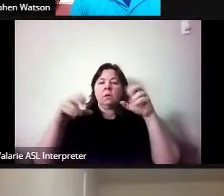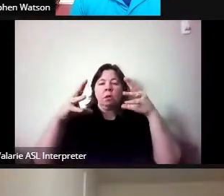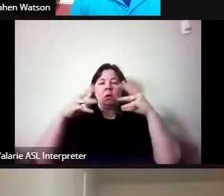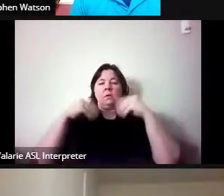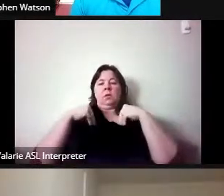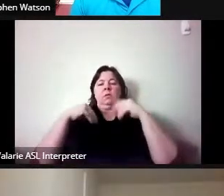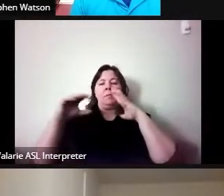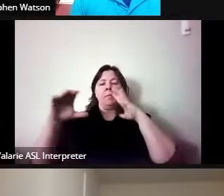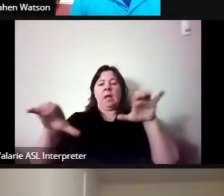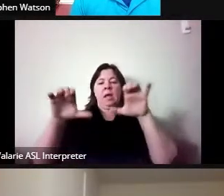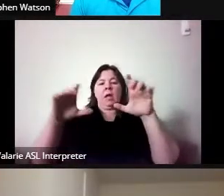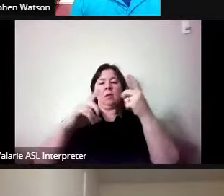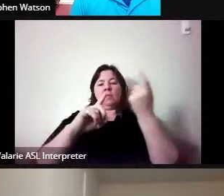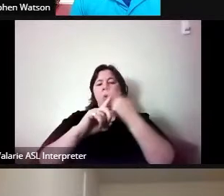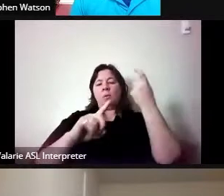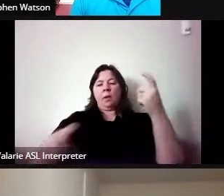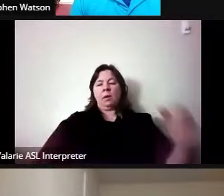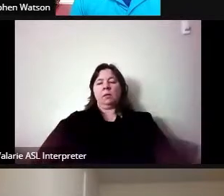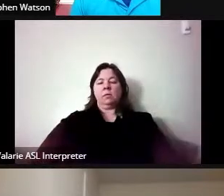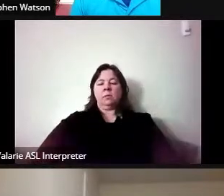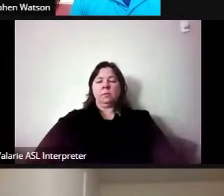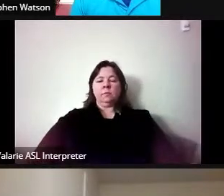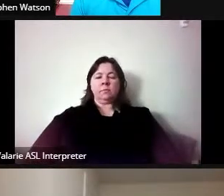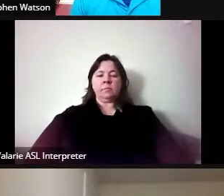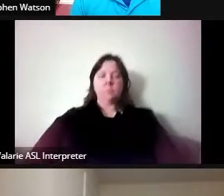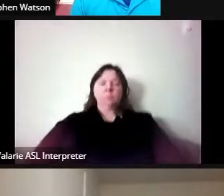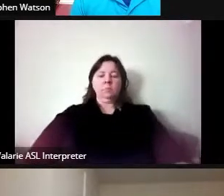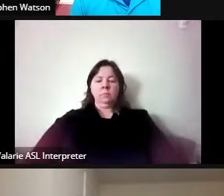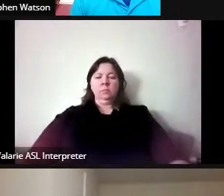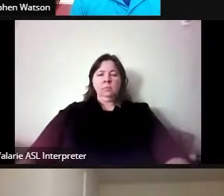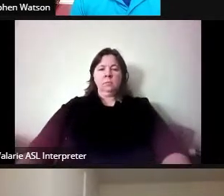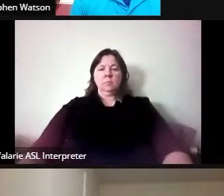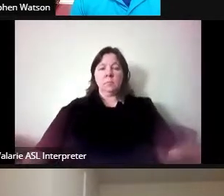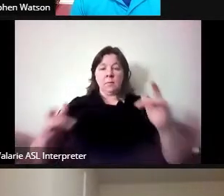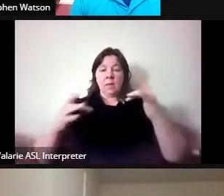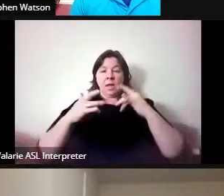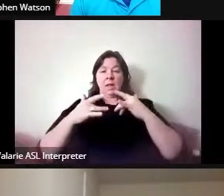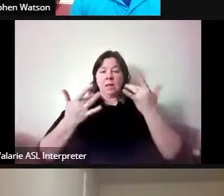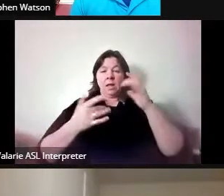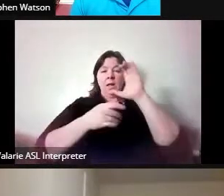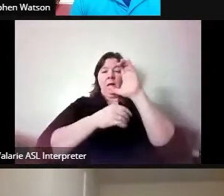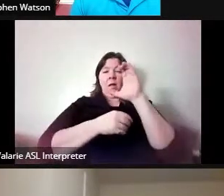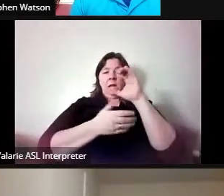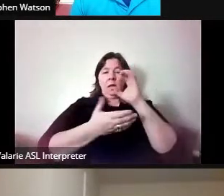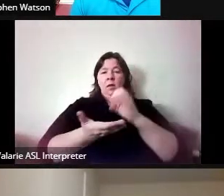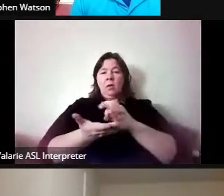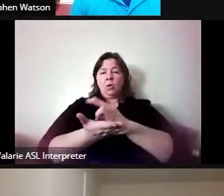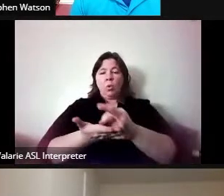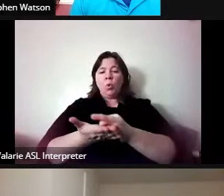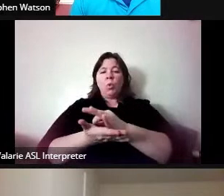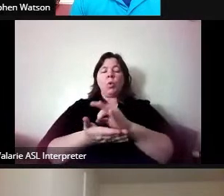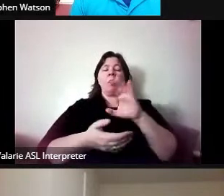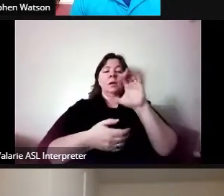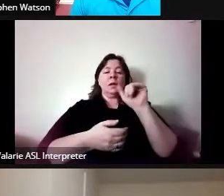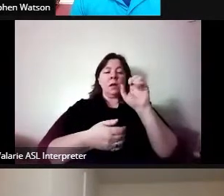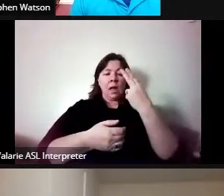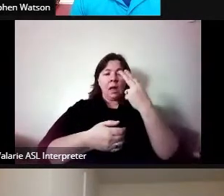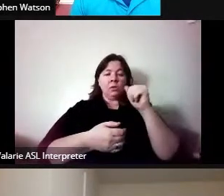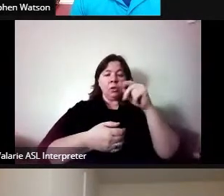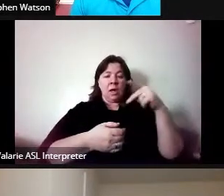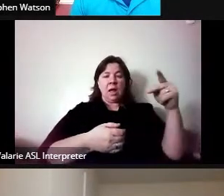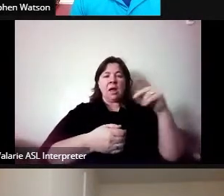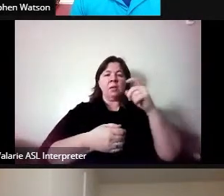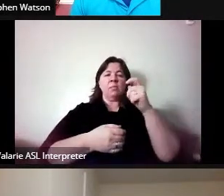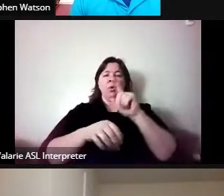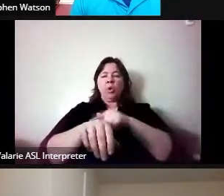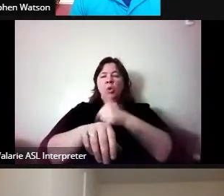or activated immediately. With Litecoin, Bitcoin, Cash App, all those, takes a little bit longer. If you have sent me the